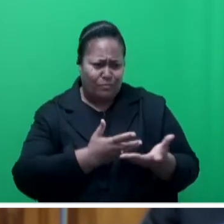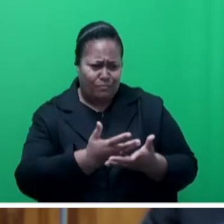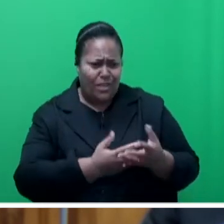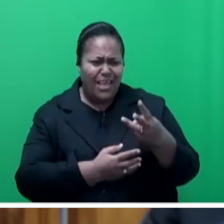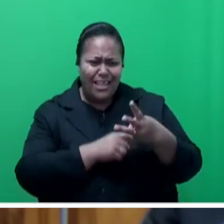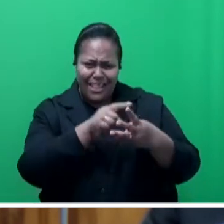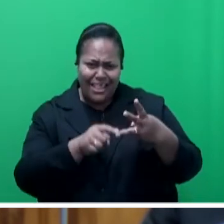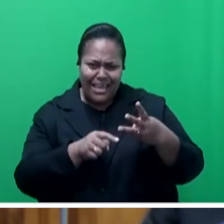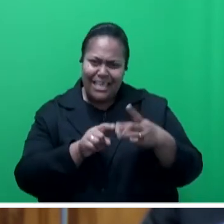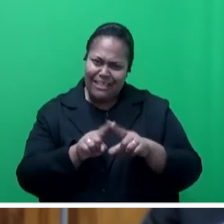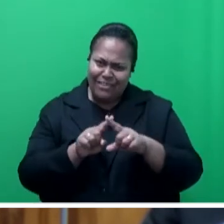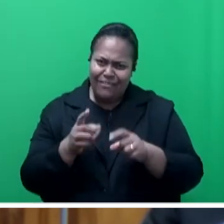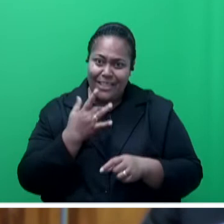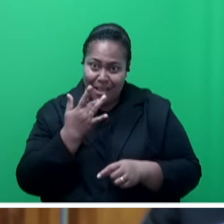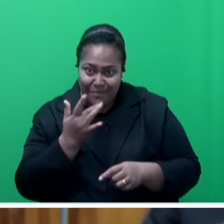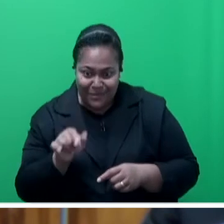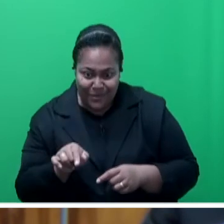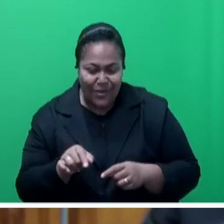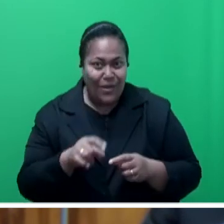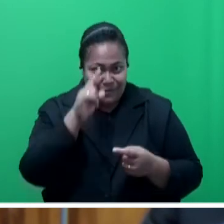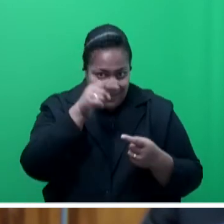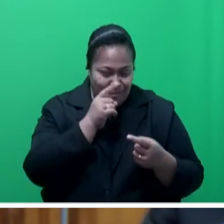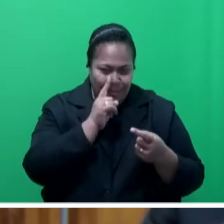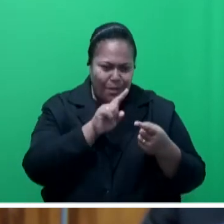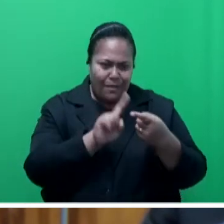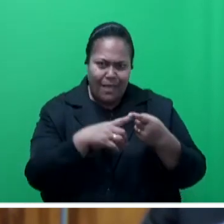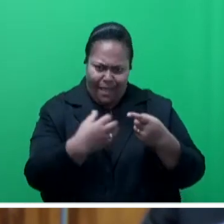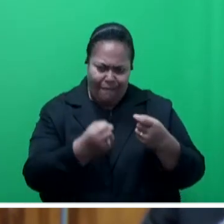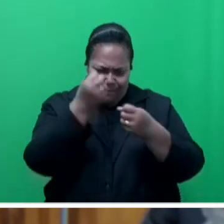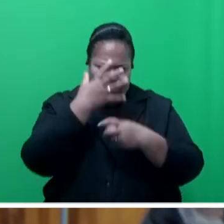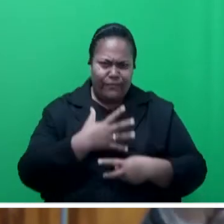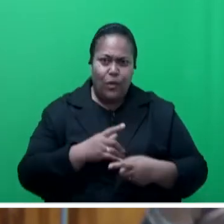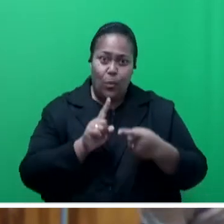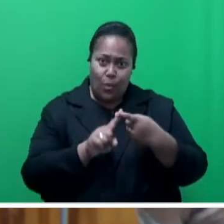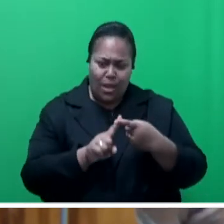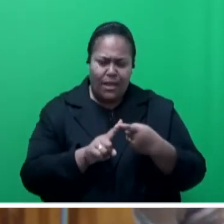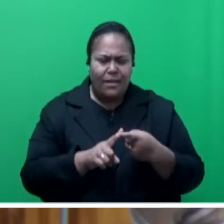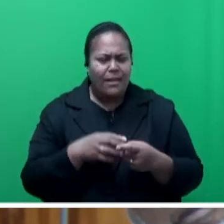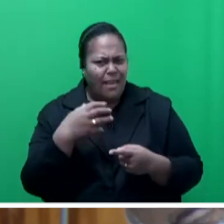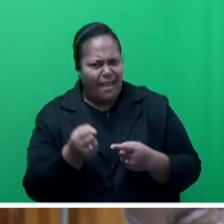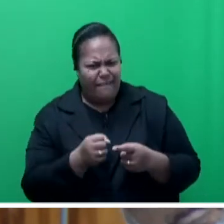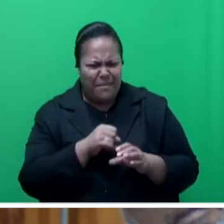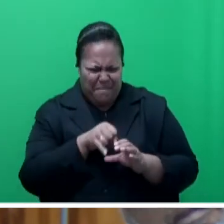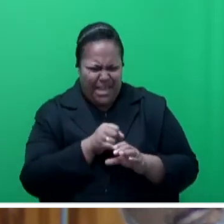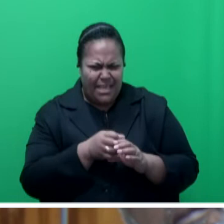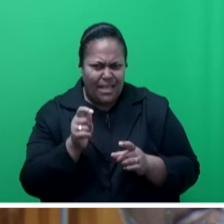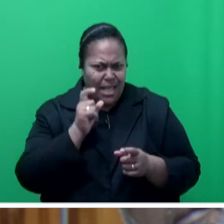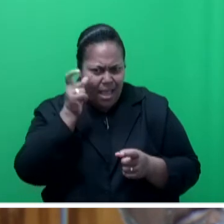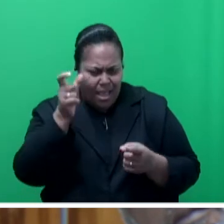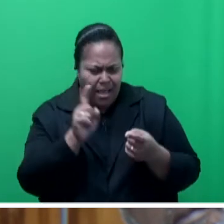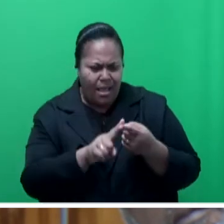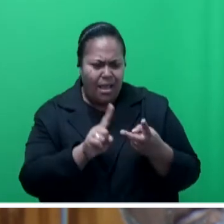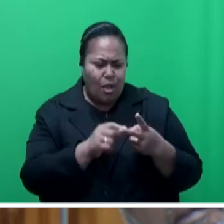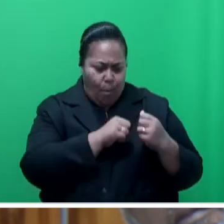patients that they have. There are those that have an angiogram and they need intervention through stenting or angioplasty, those who need an open heart